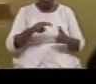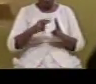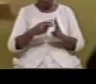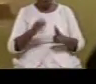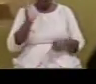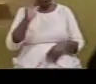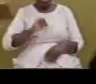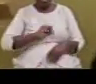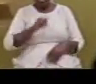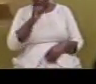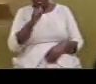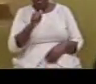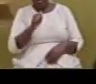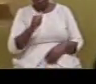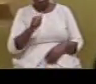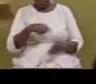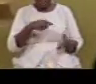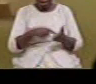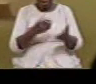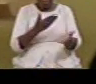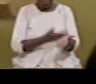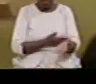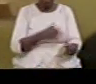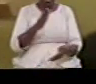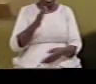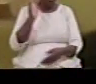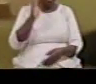morning will be strengthened.